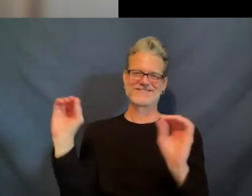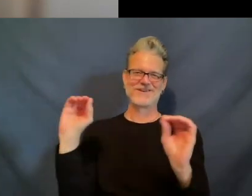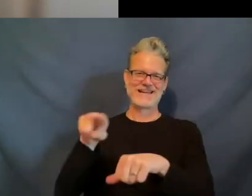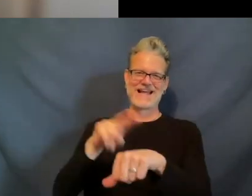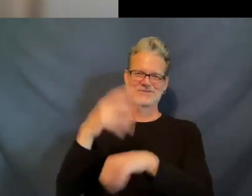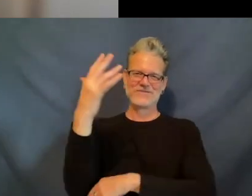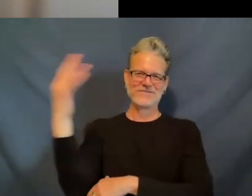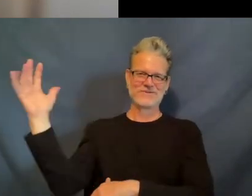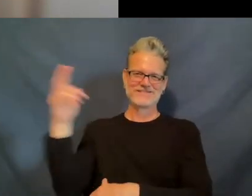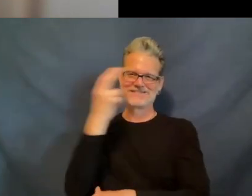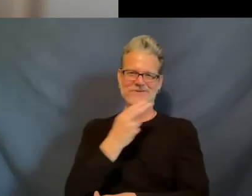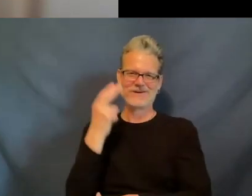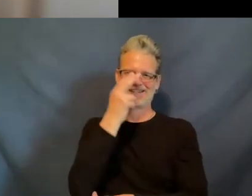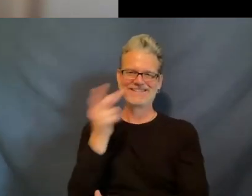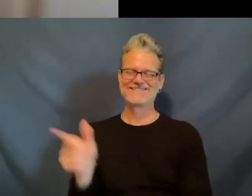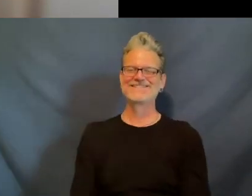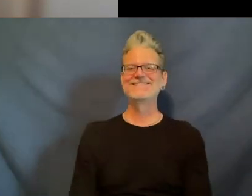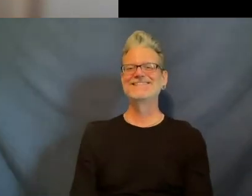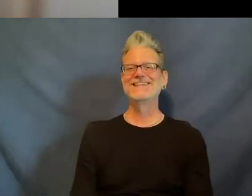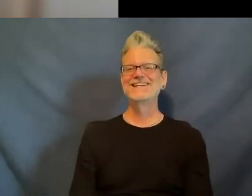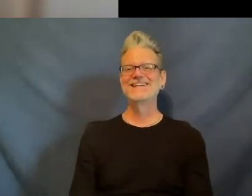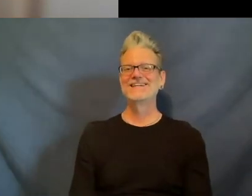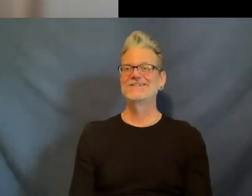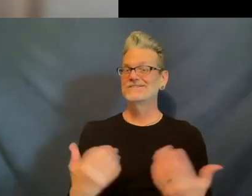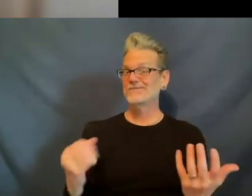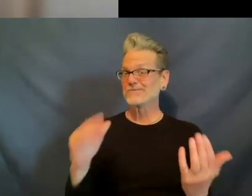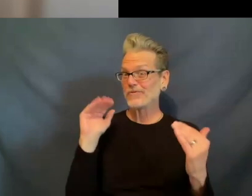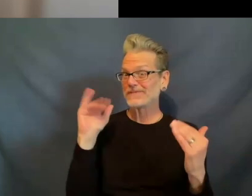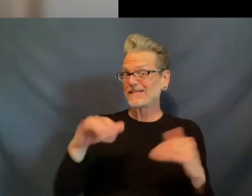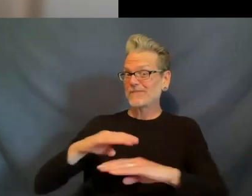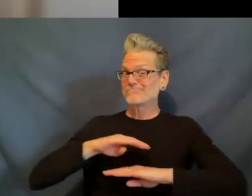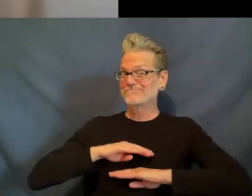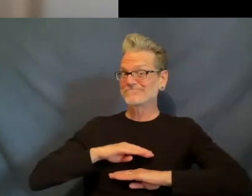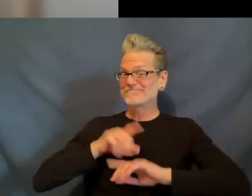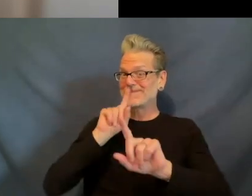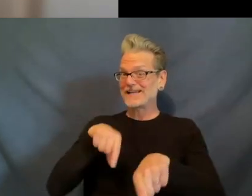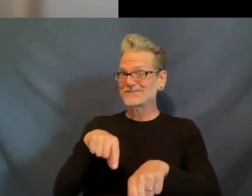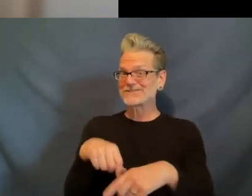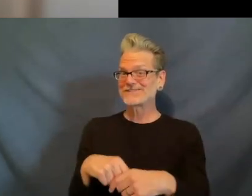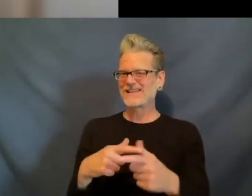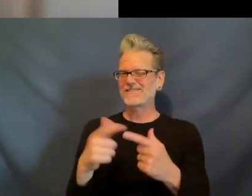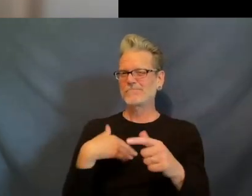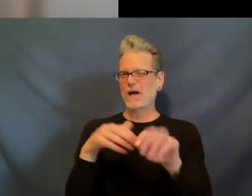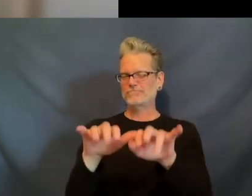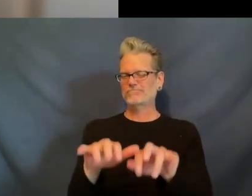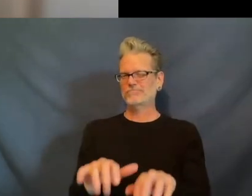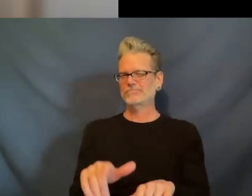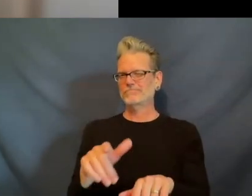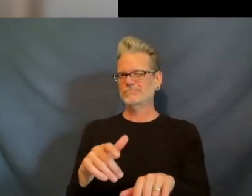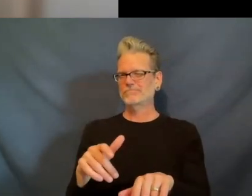Hawaii. So hopefully that answers, and then the written response ties into that as